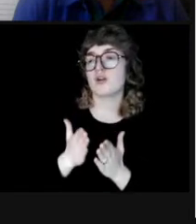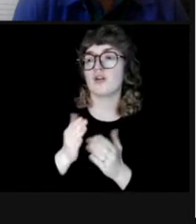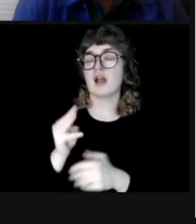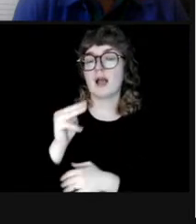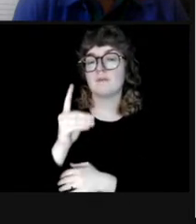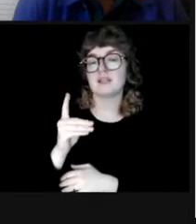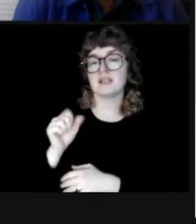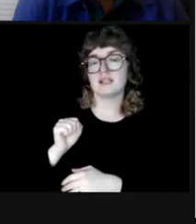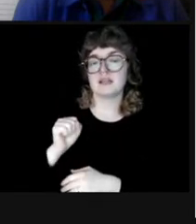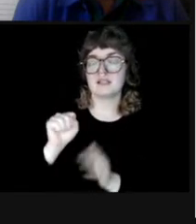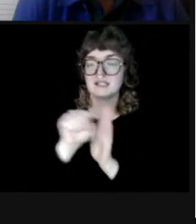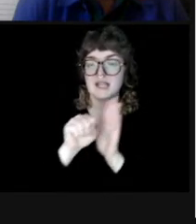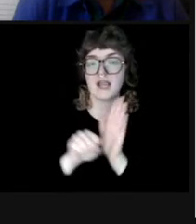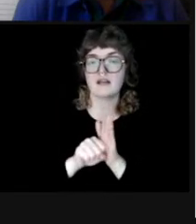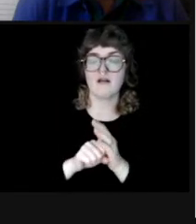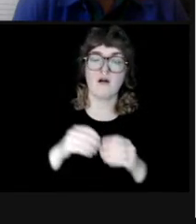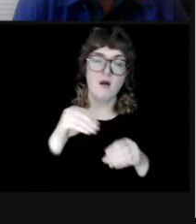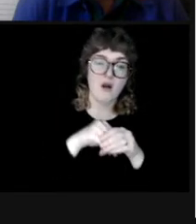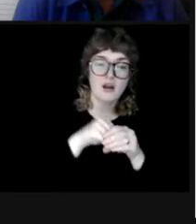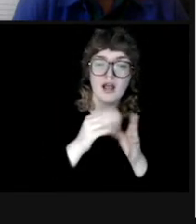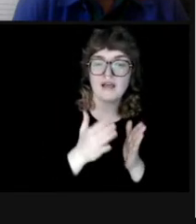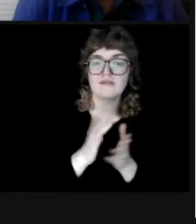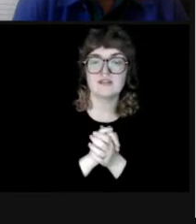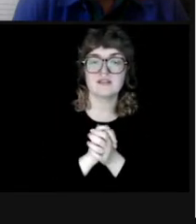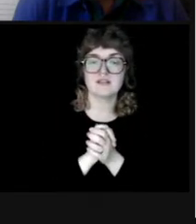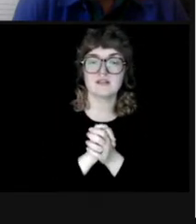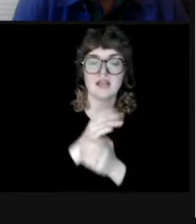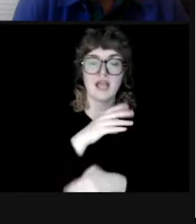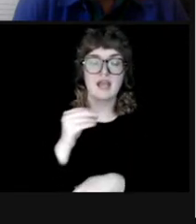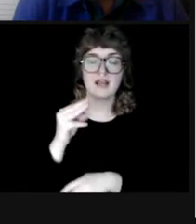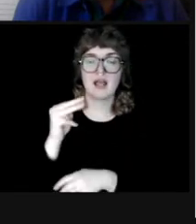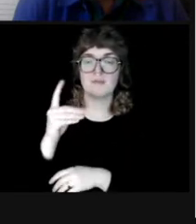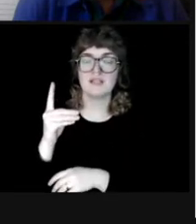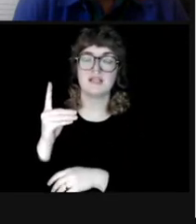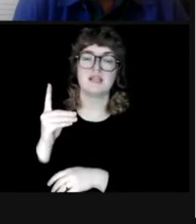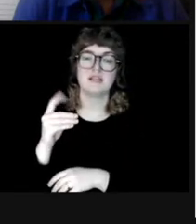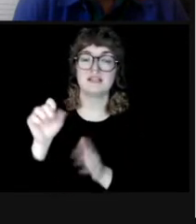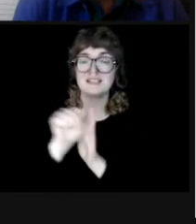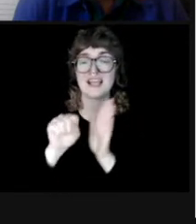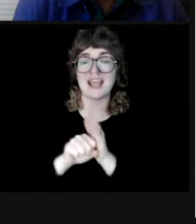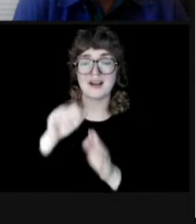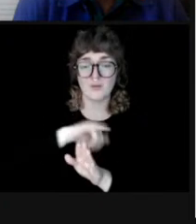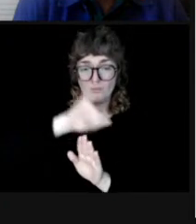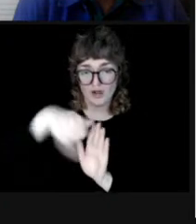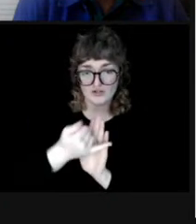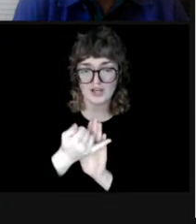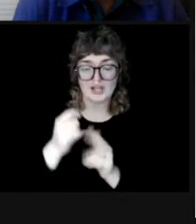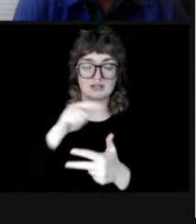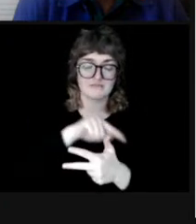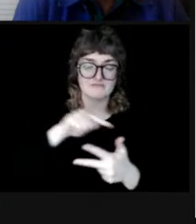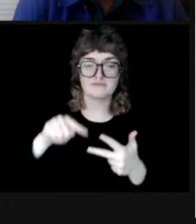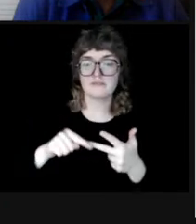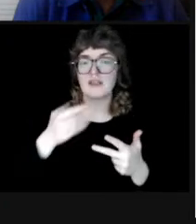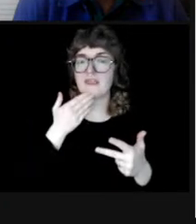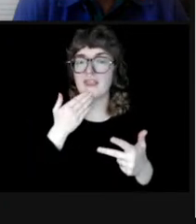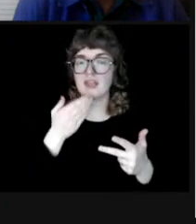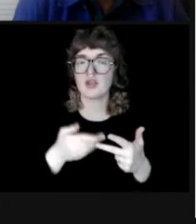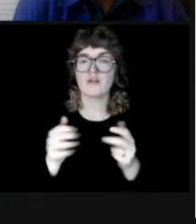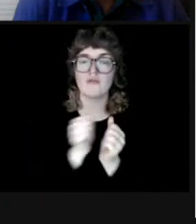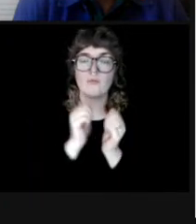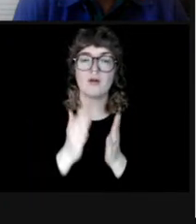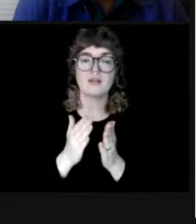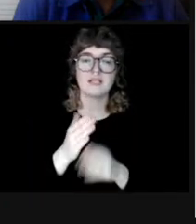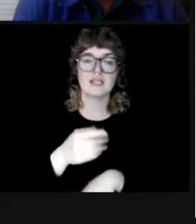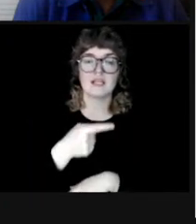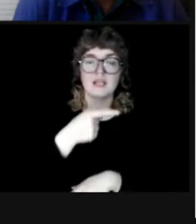and obviously the Maryland Four Centuries Project. Thank you also to our partners at the Hearing and Speech